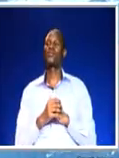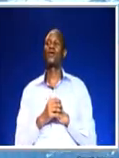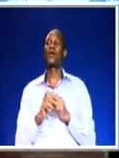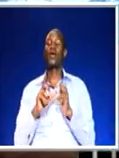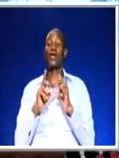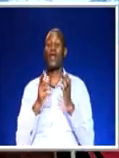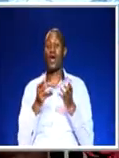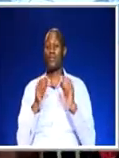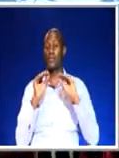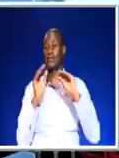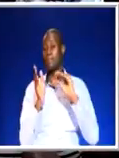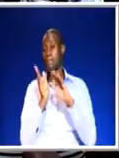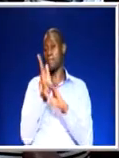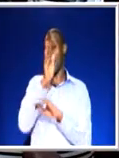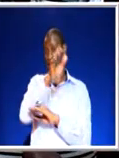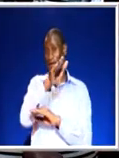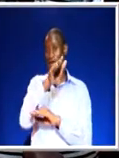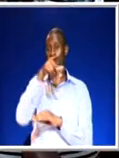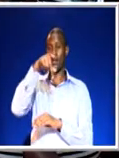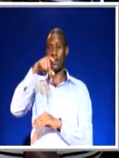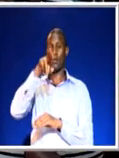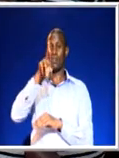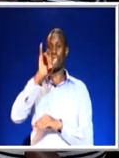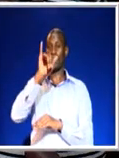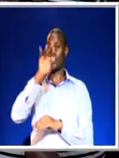Let me take you back to the prime meridian.